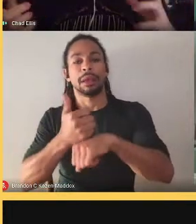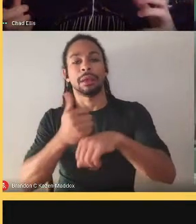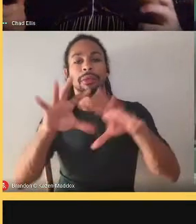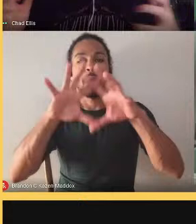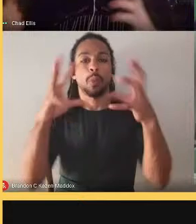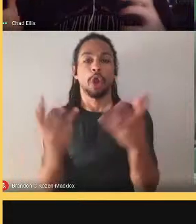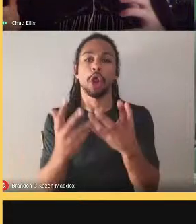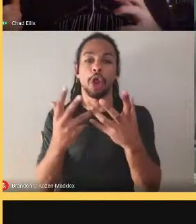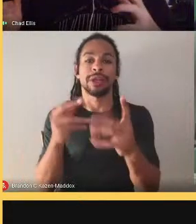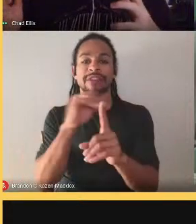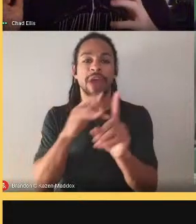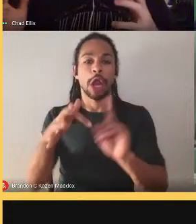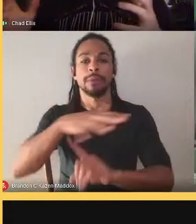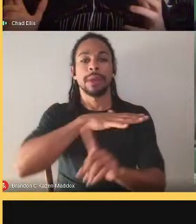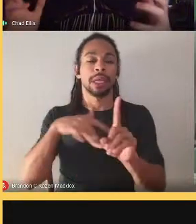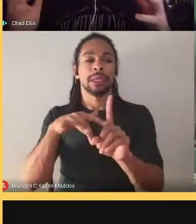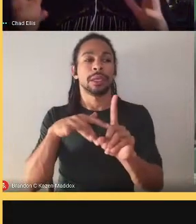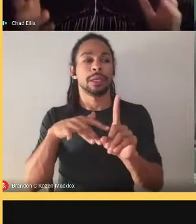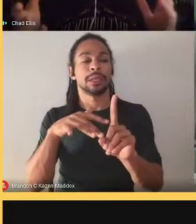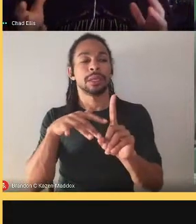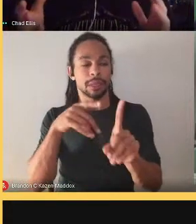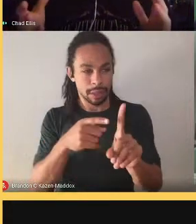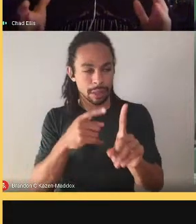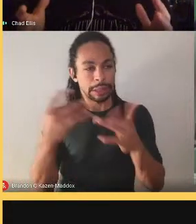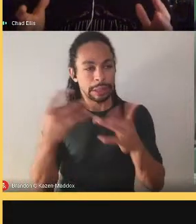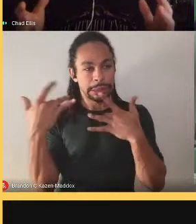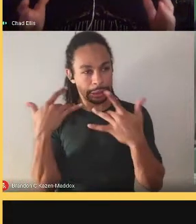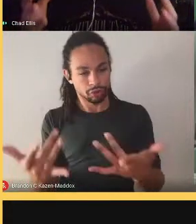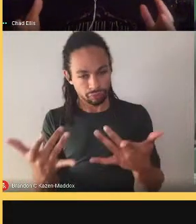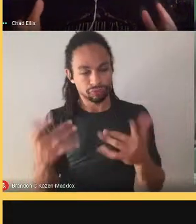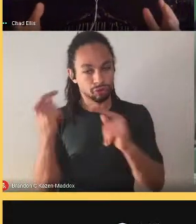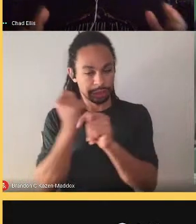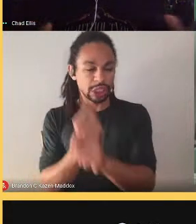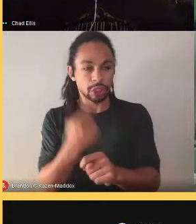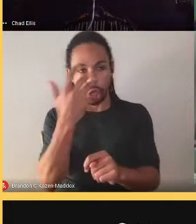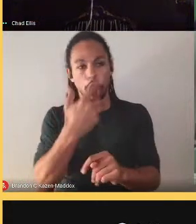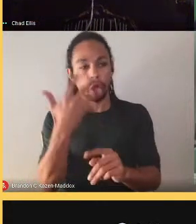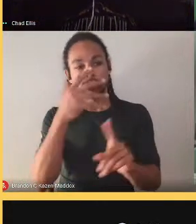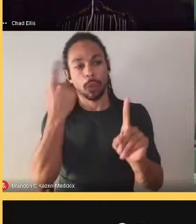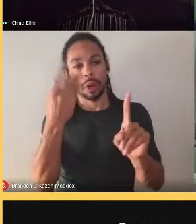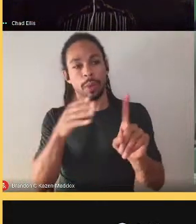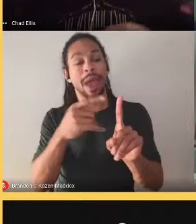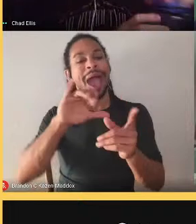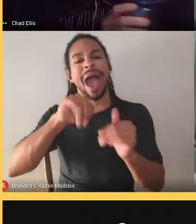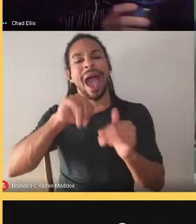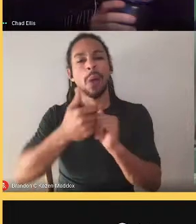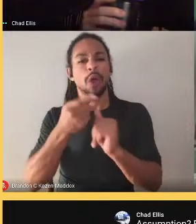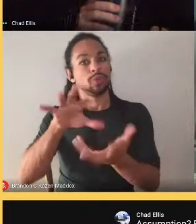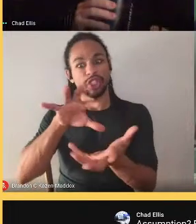you're picking changing the values that would normally be assumed with that system? Right. Okay. Yeah.